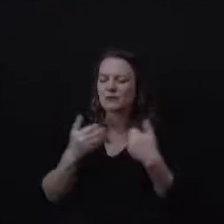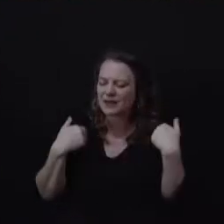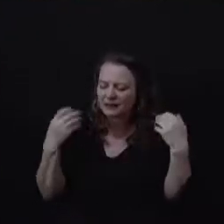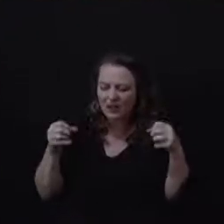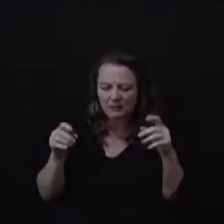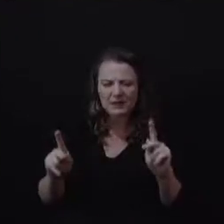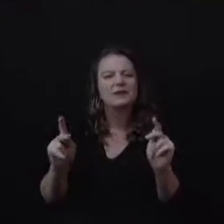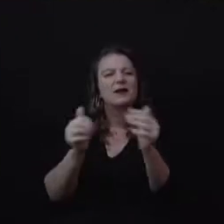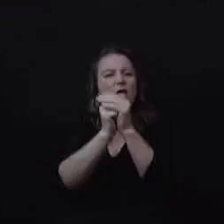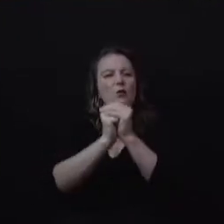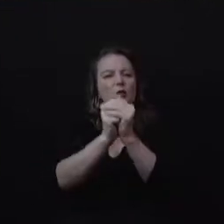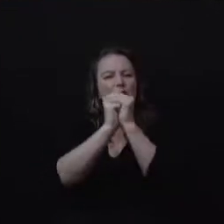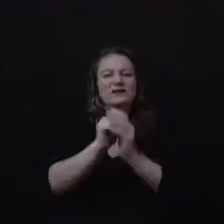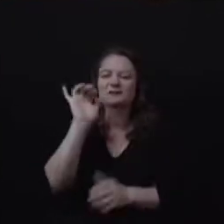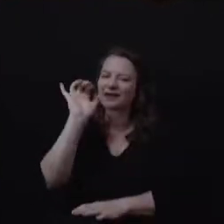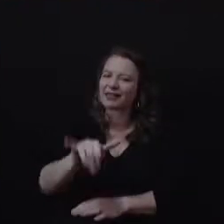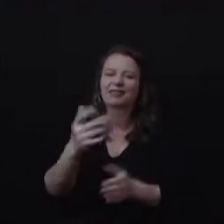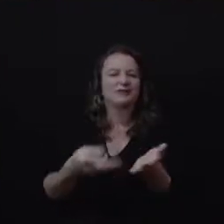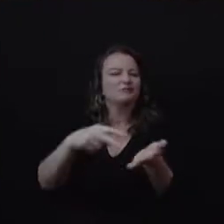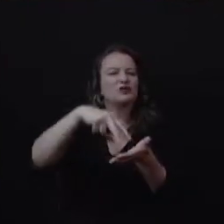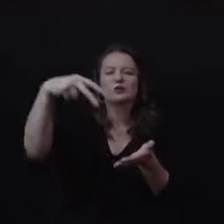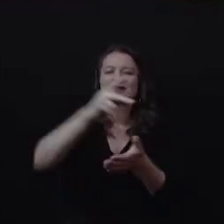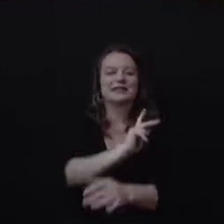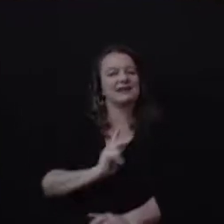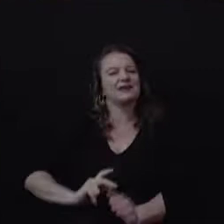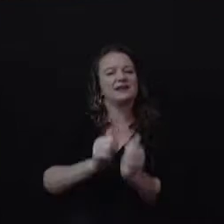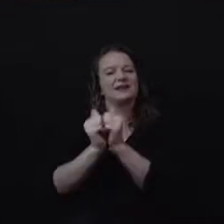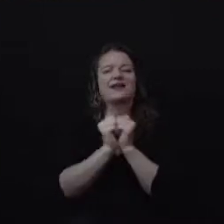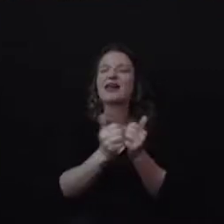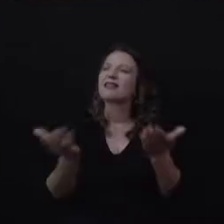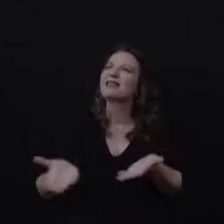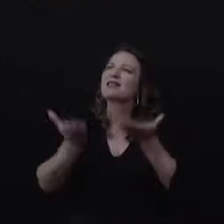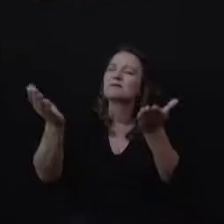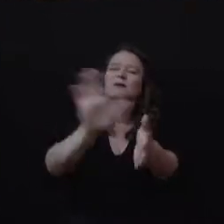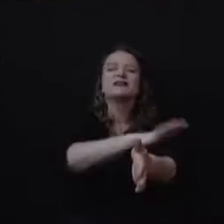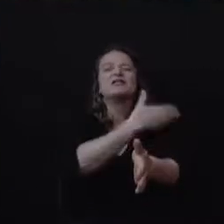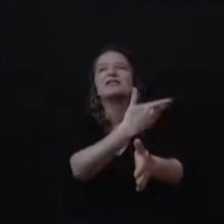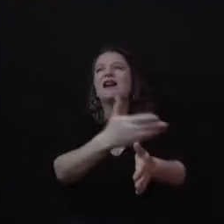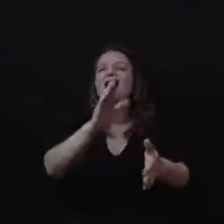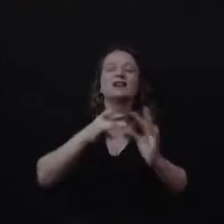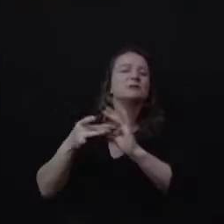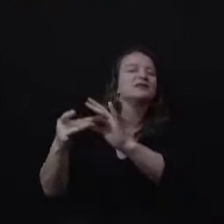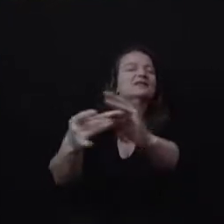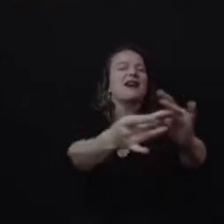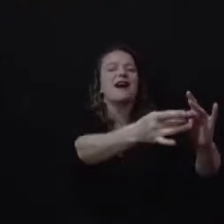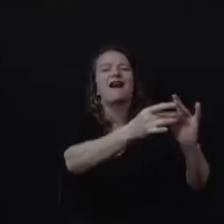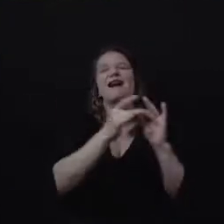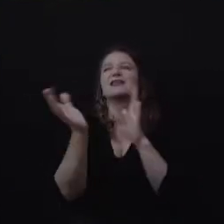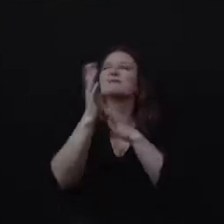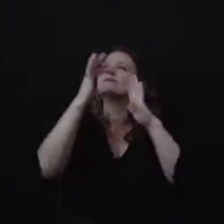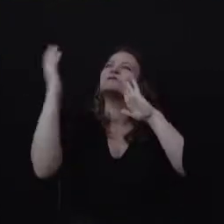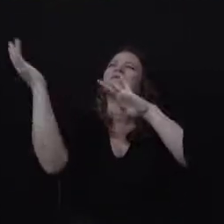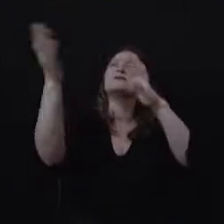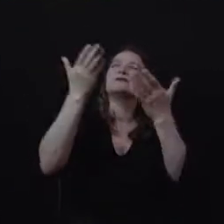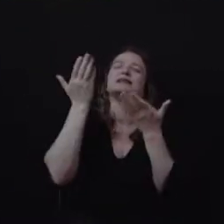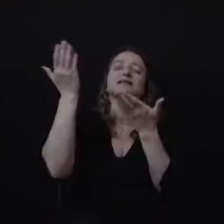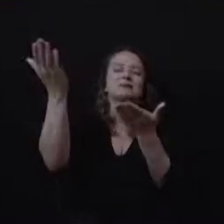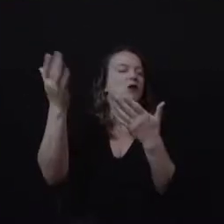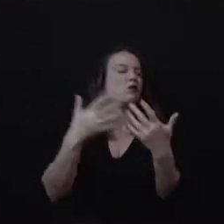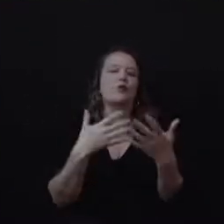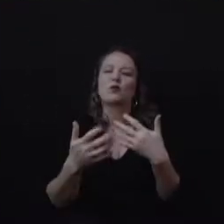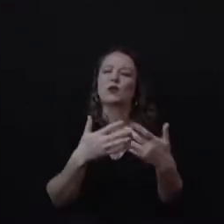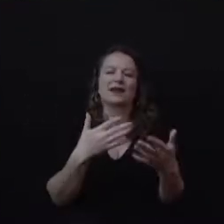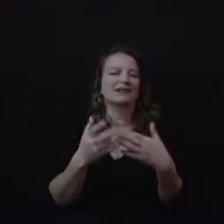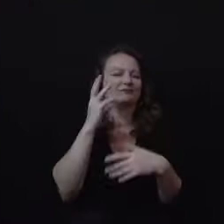to worship that risen King together, to get to lift up our songs, to be united in our praise to Him in whatever season you